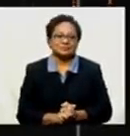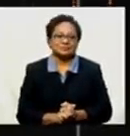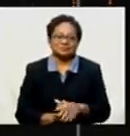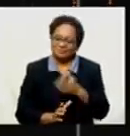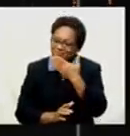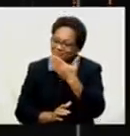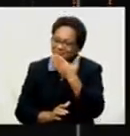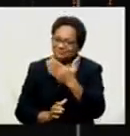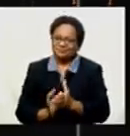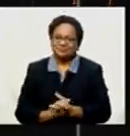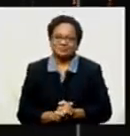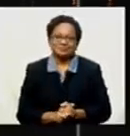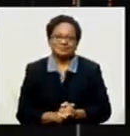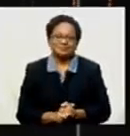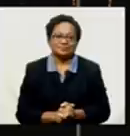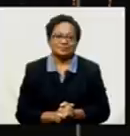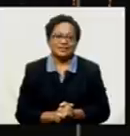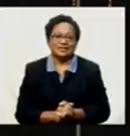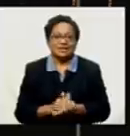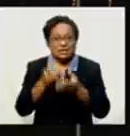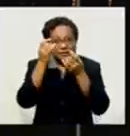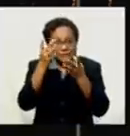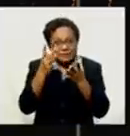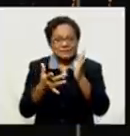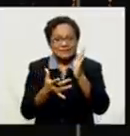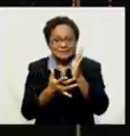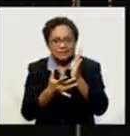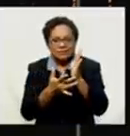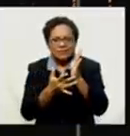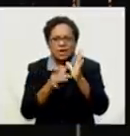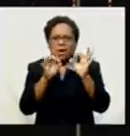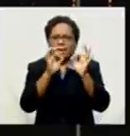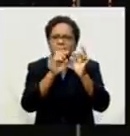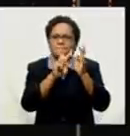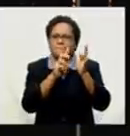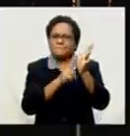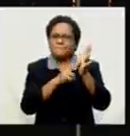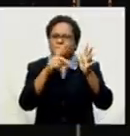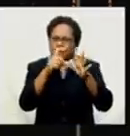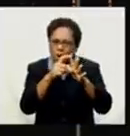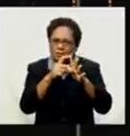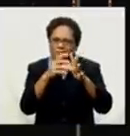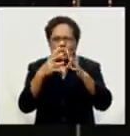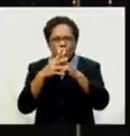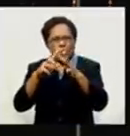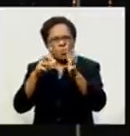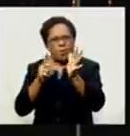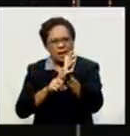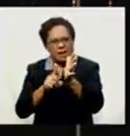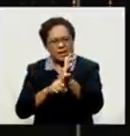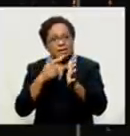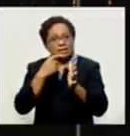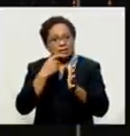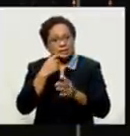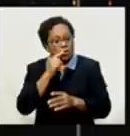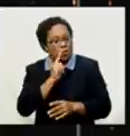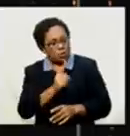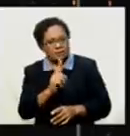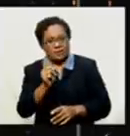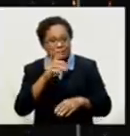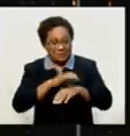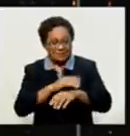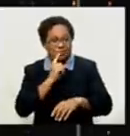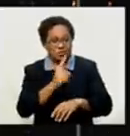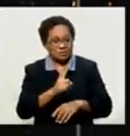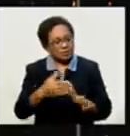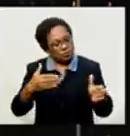Vinaka Felipe. Information technology retailer Bondwell was told to close its outlet at the FNPF Plaza in Suva after